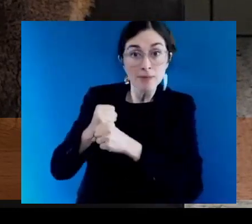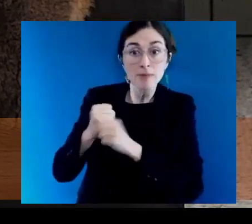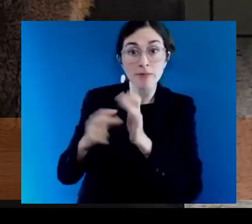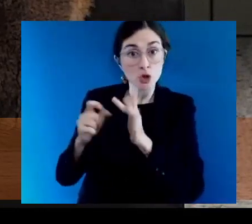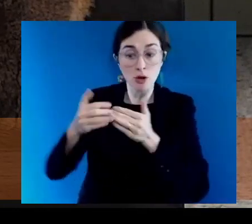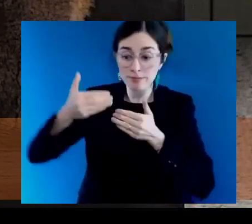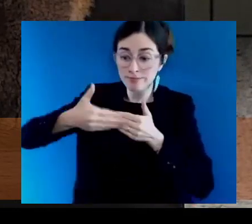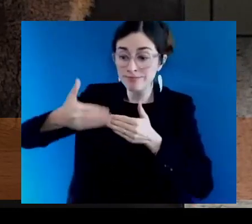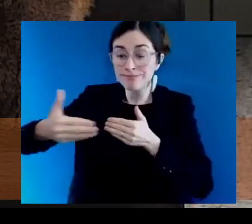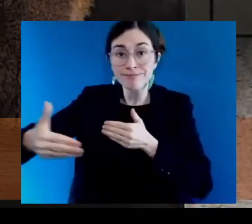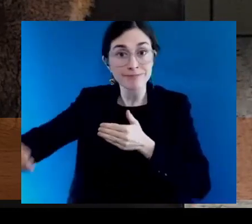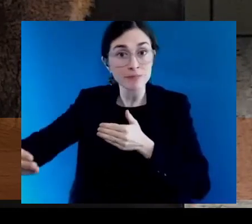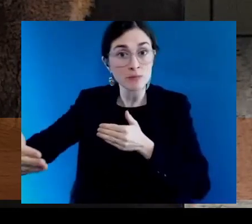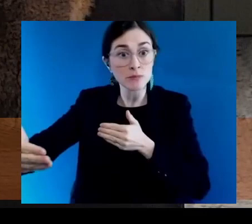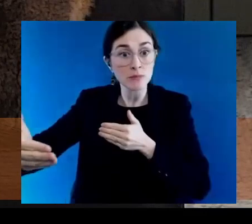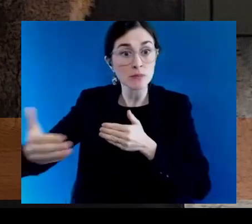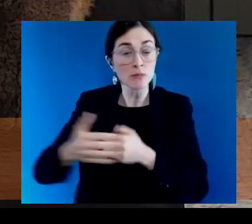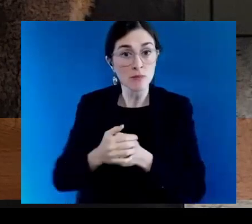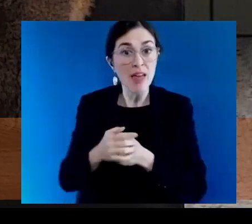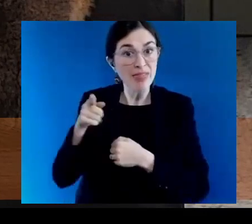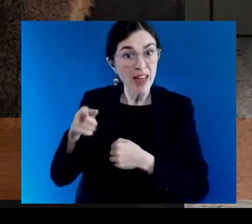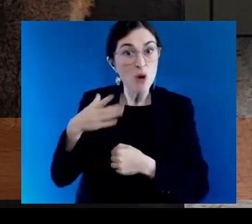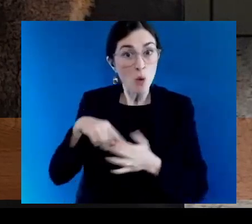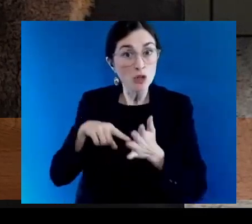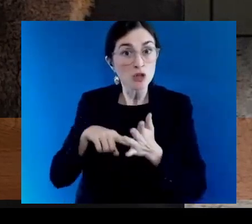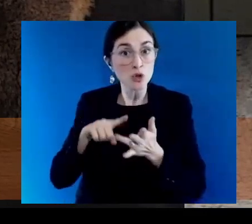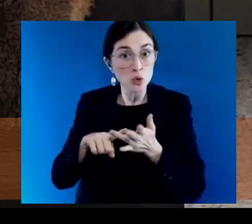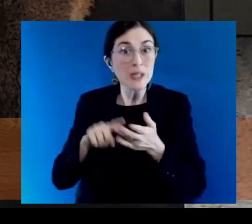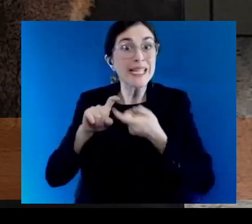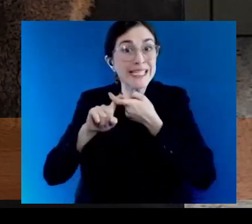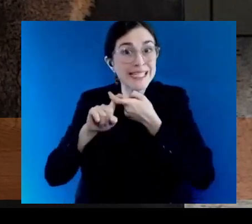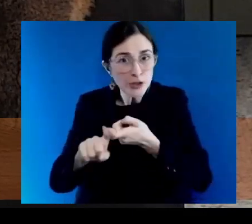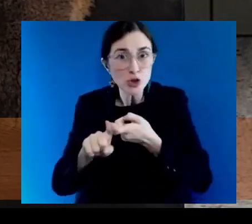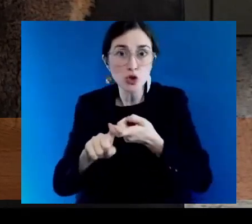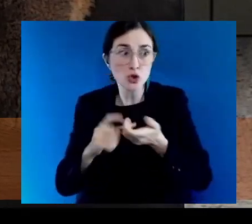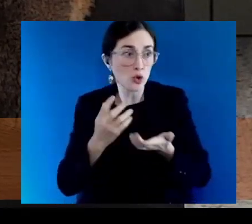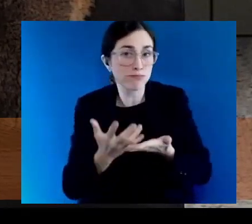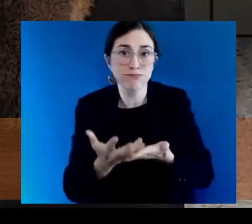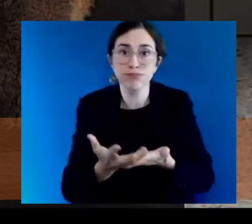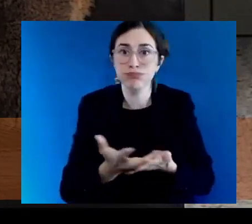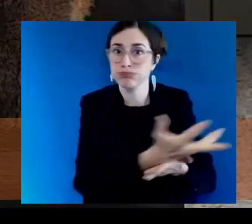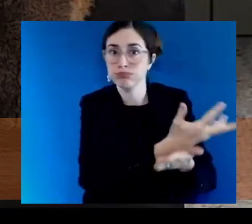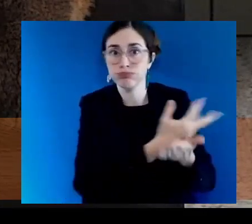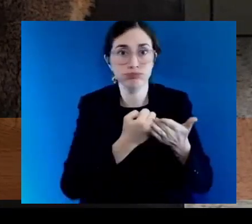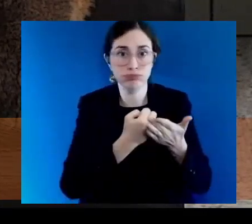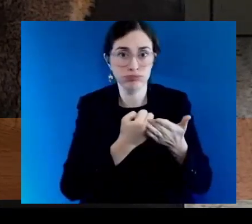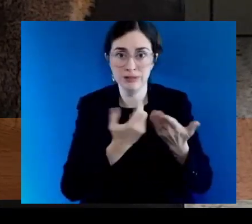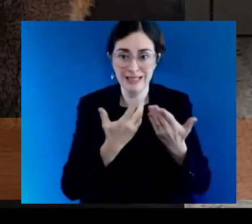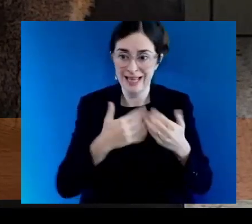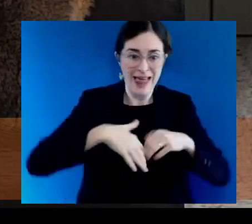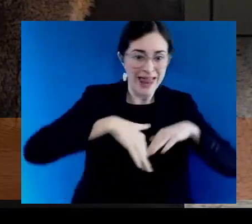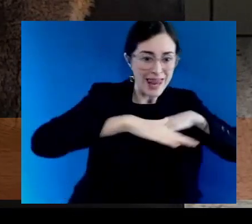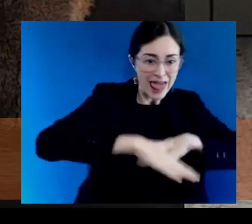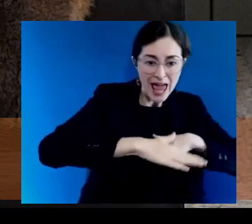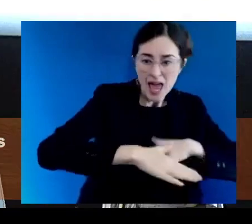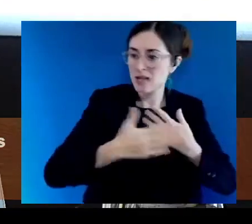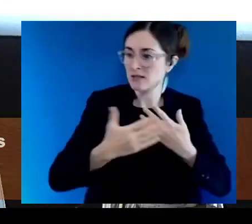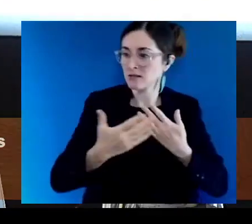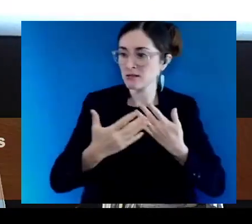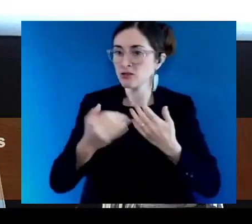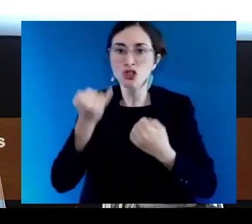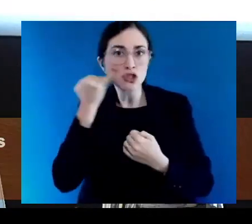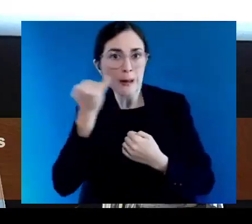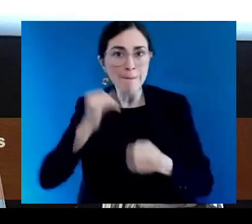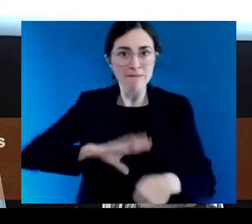to secure the economic prosperity of First Nations people from these resources, lands and other resources associated